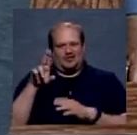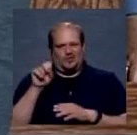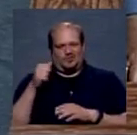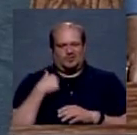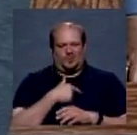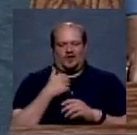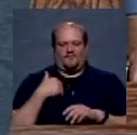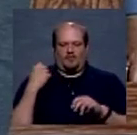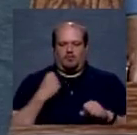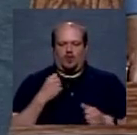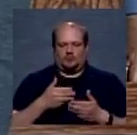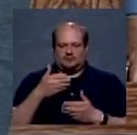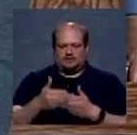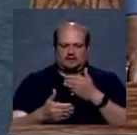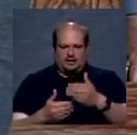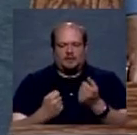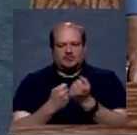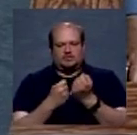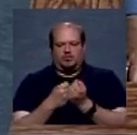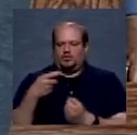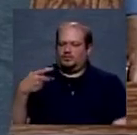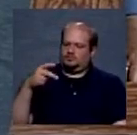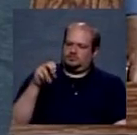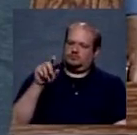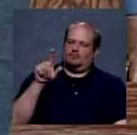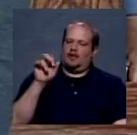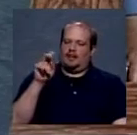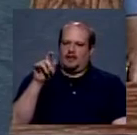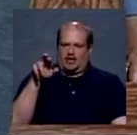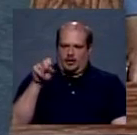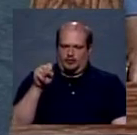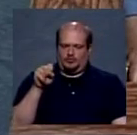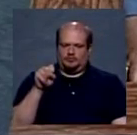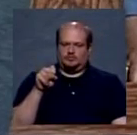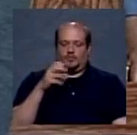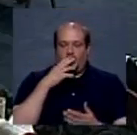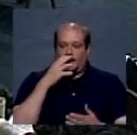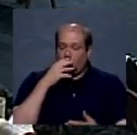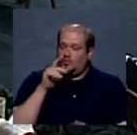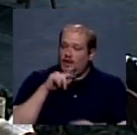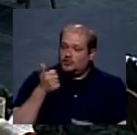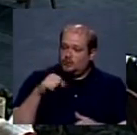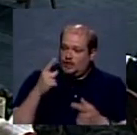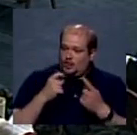a bold step in supporting pollinators like honeybees. Thank you. May I answer any questions?